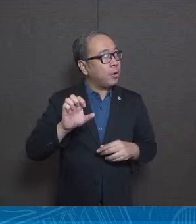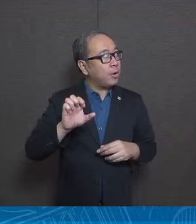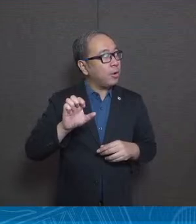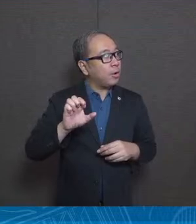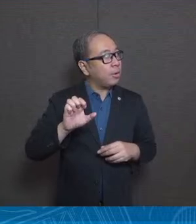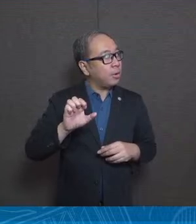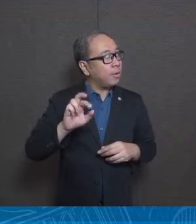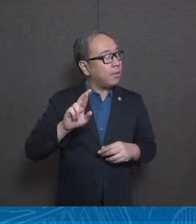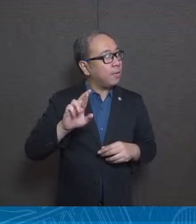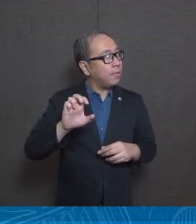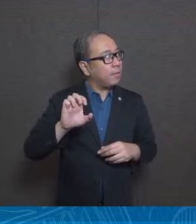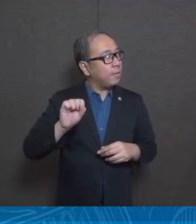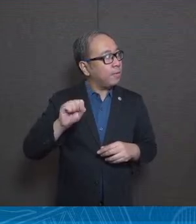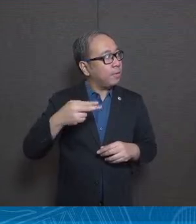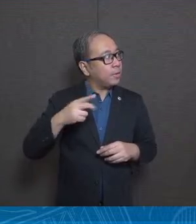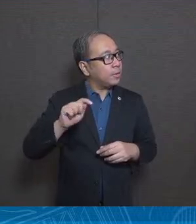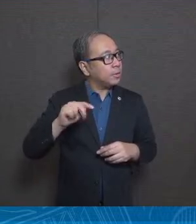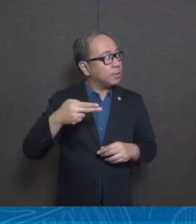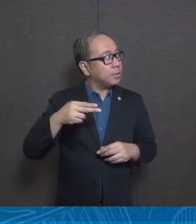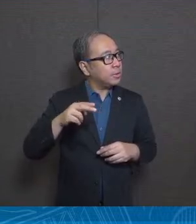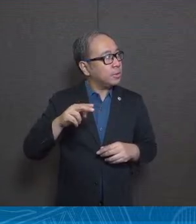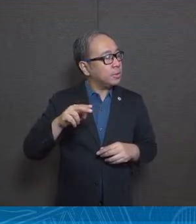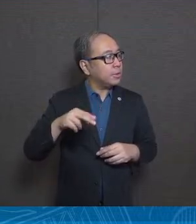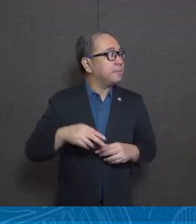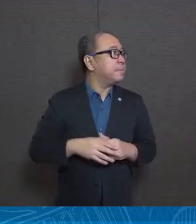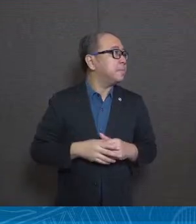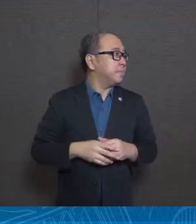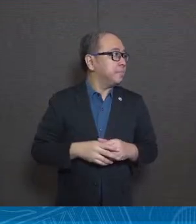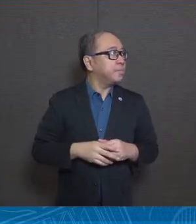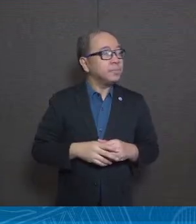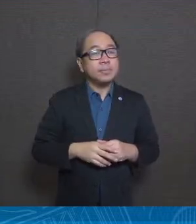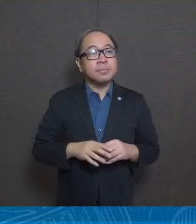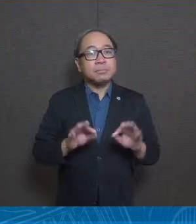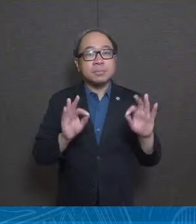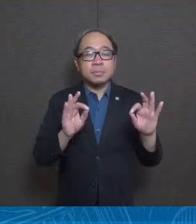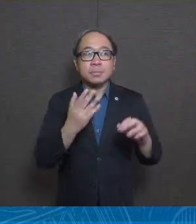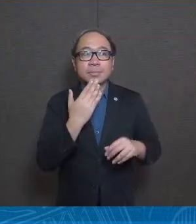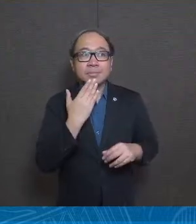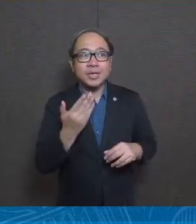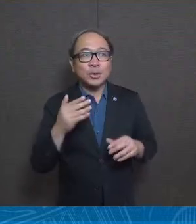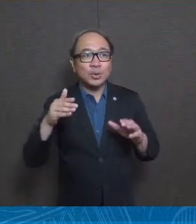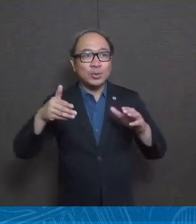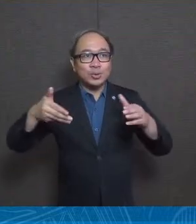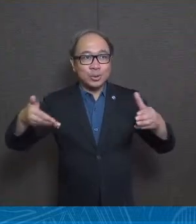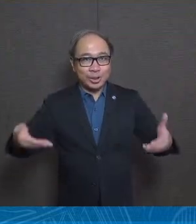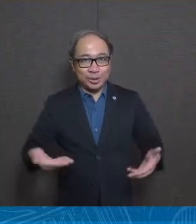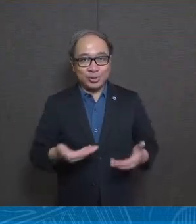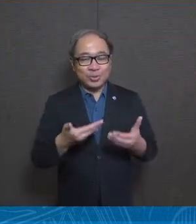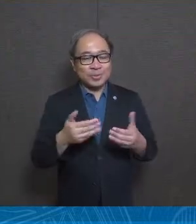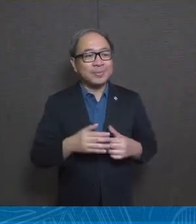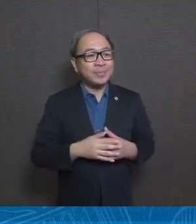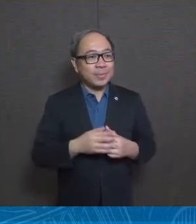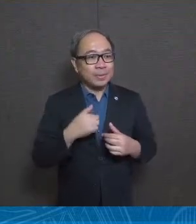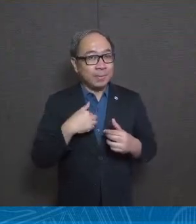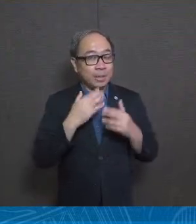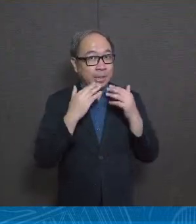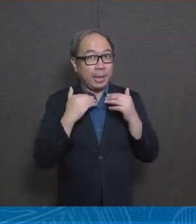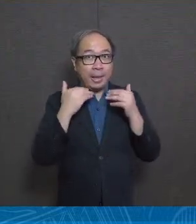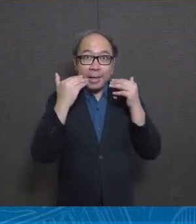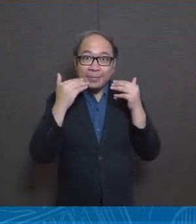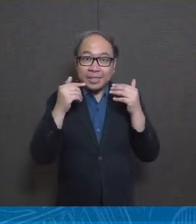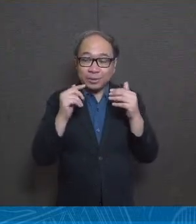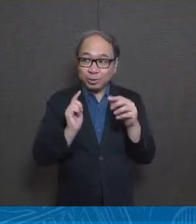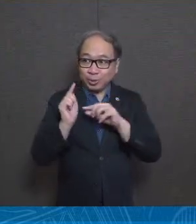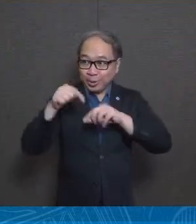you so much. Oh, I would take the pointer. Thank you so much for your introduction. Very happy to be here. Welcome,